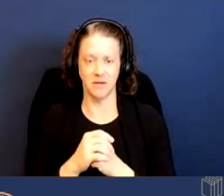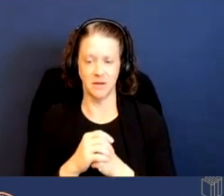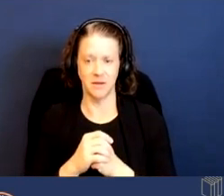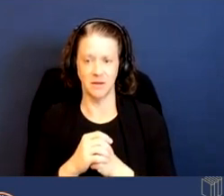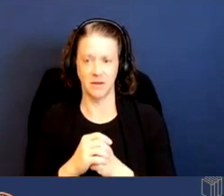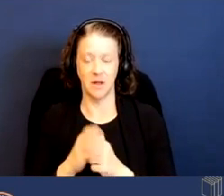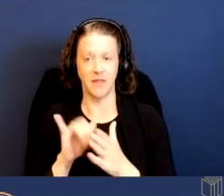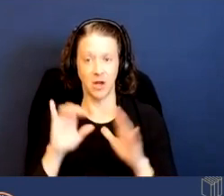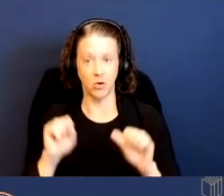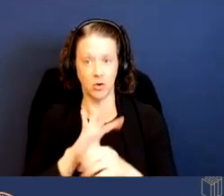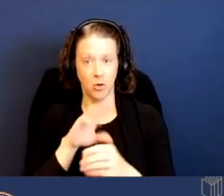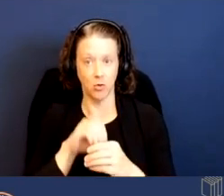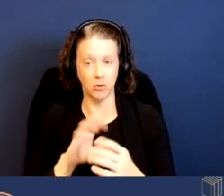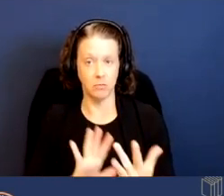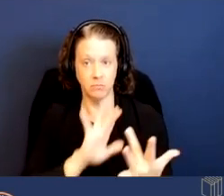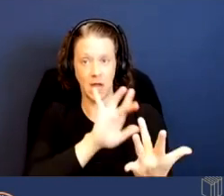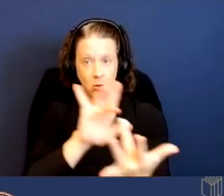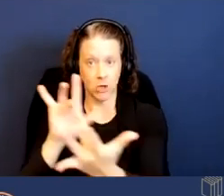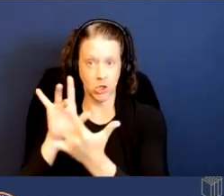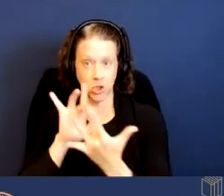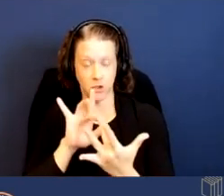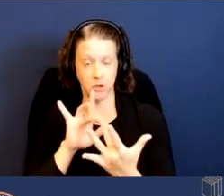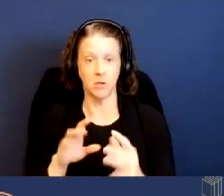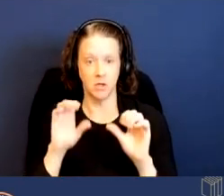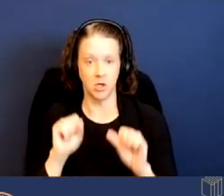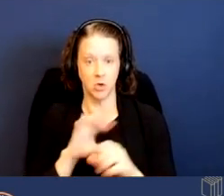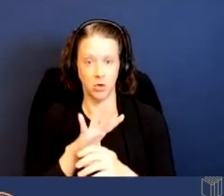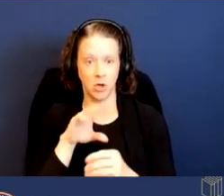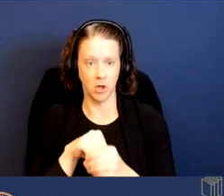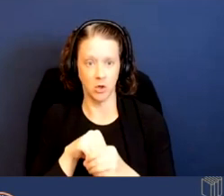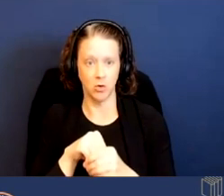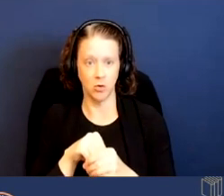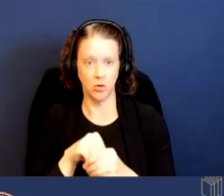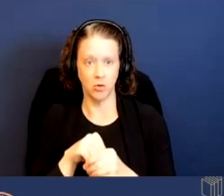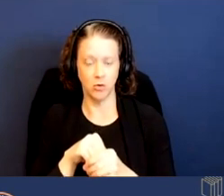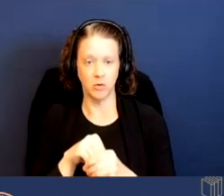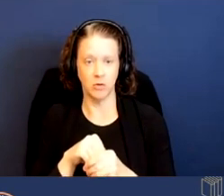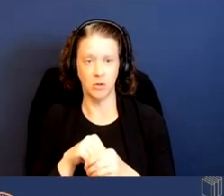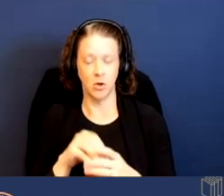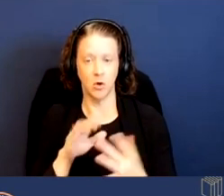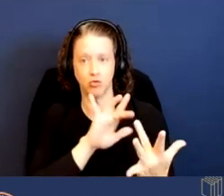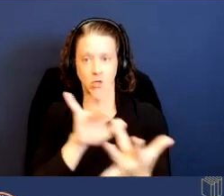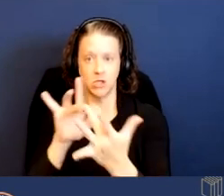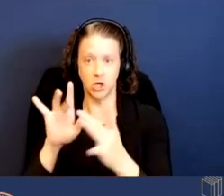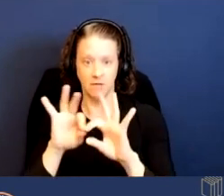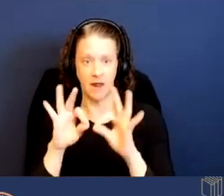that could include outreach. That could include, I think, also reaching families